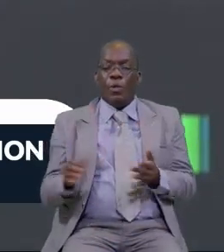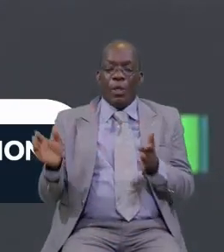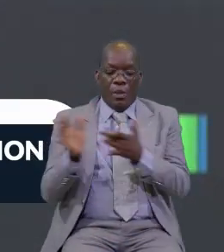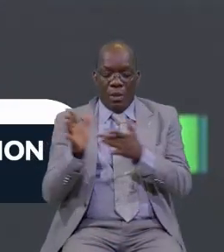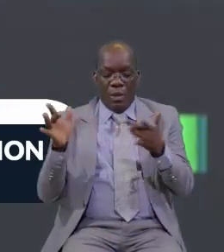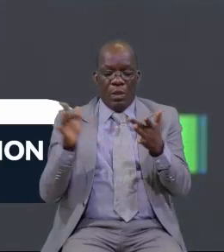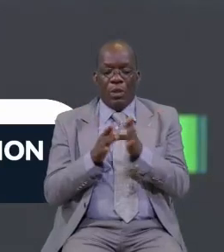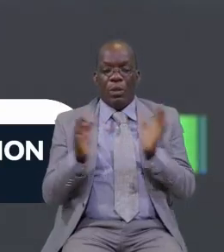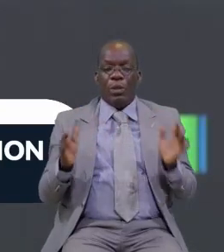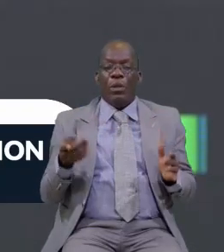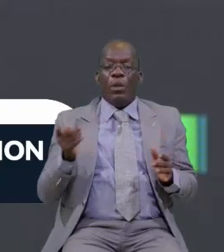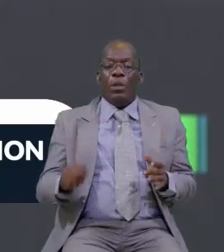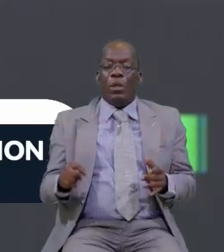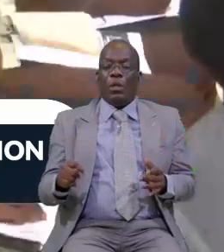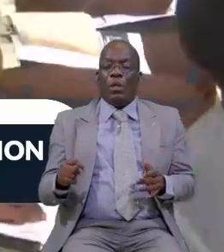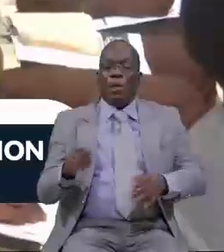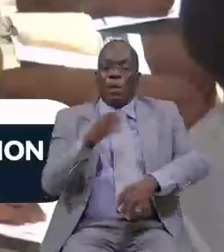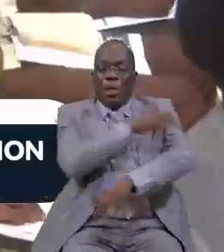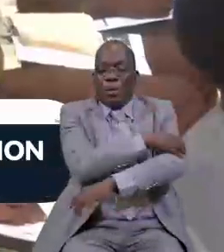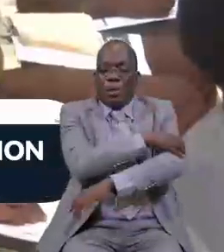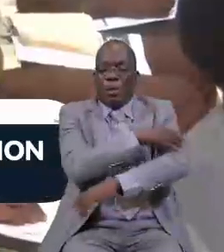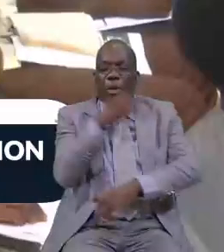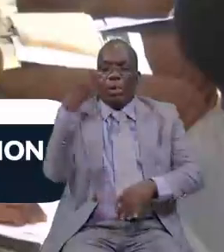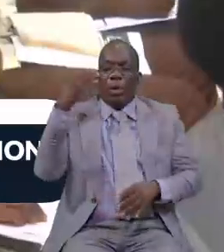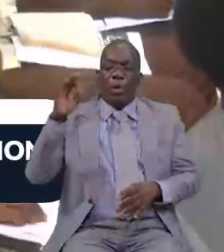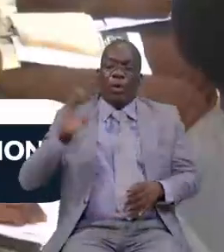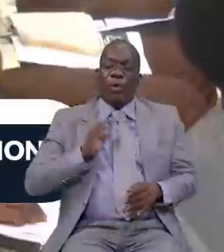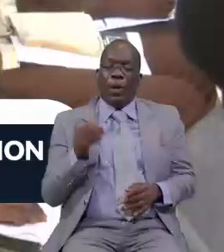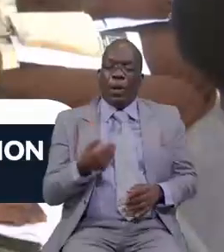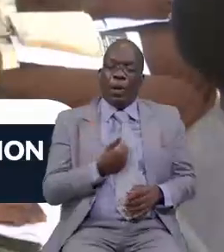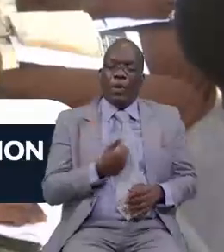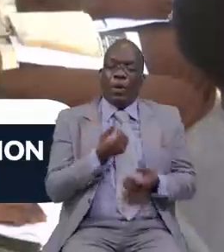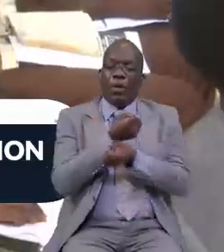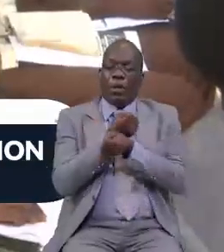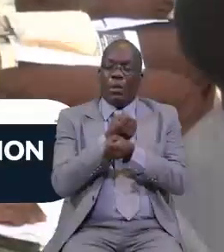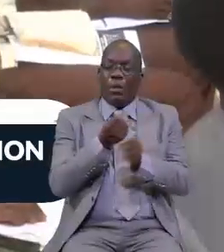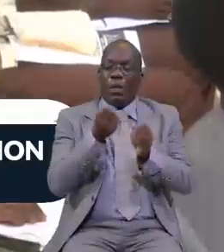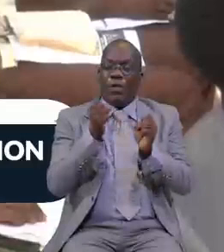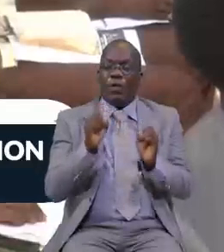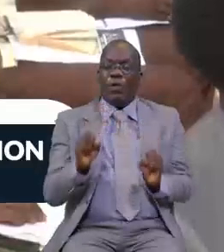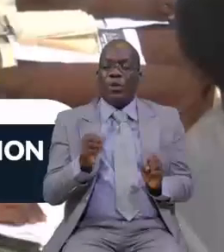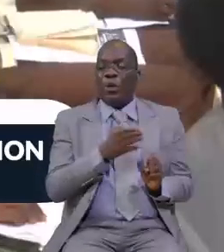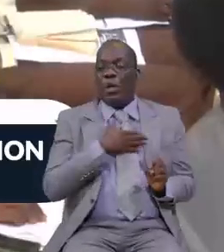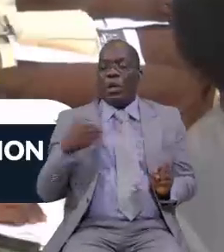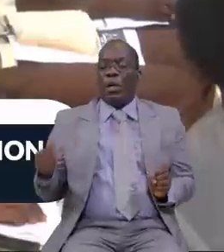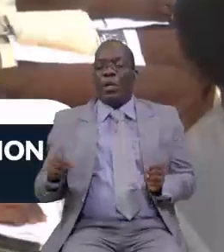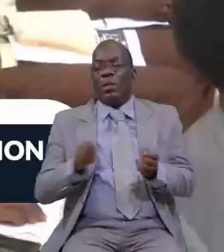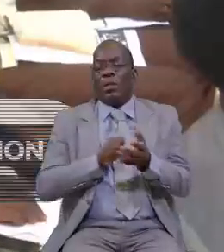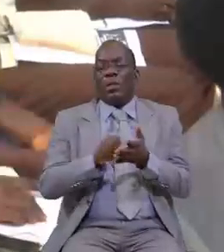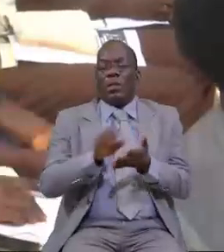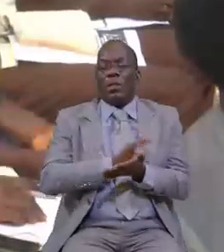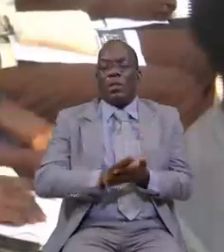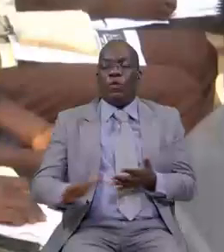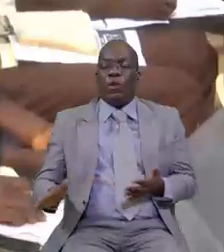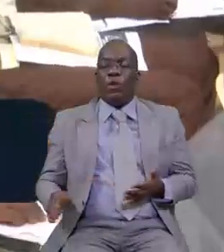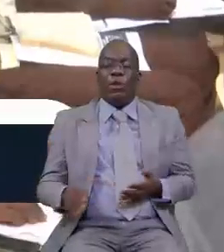the captain of our salvation and sanctification. We're looking at Hebrews chapter